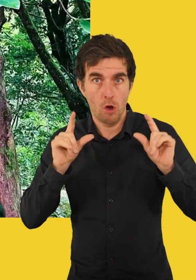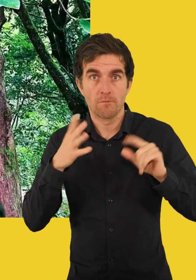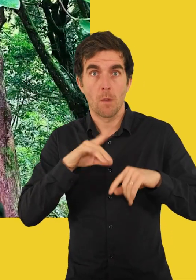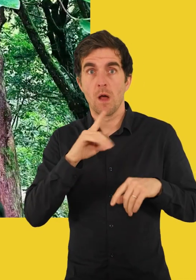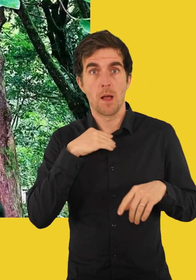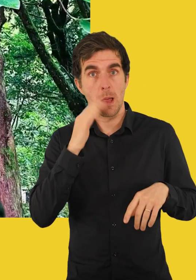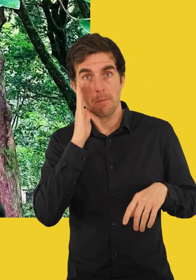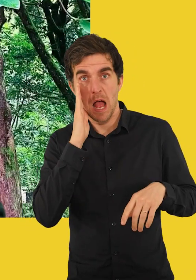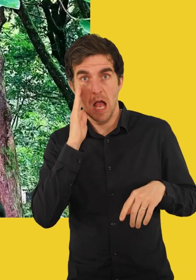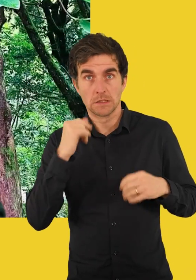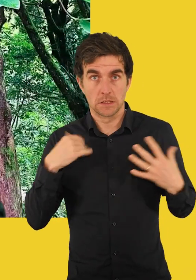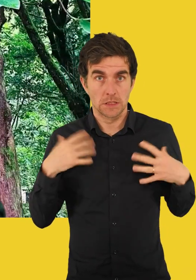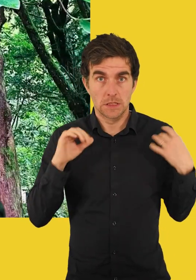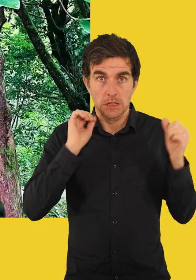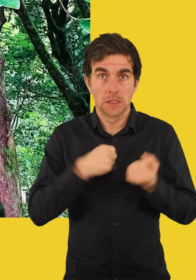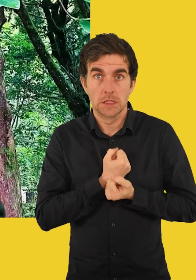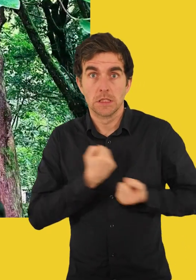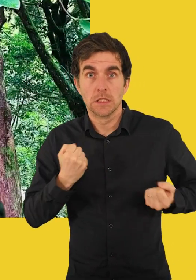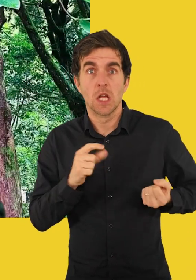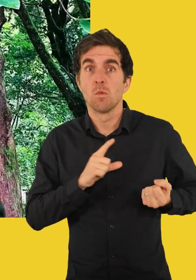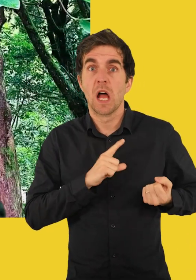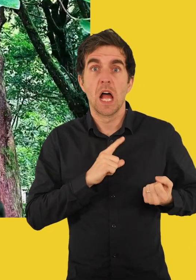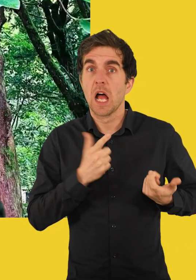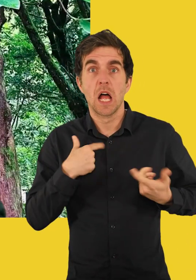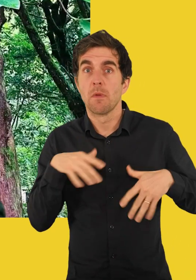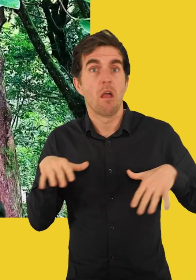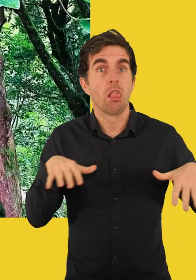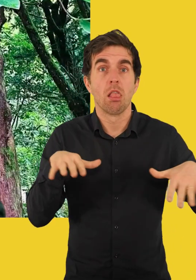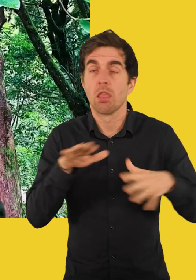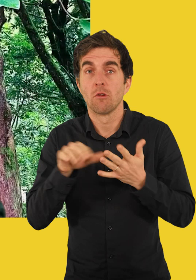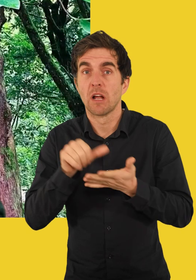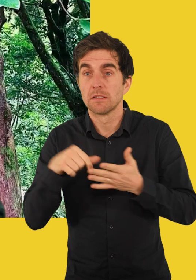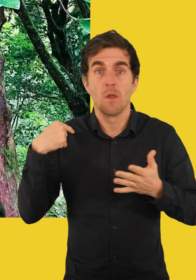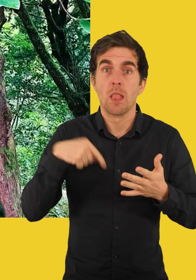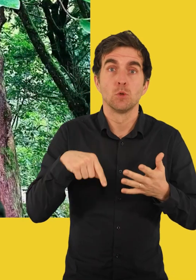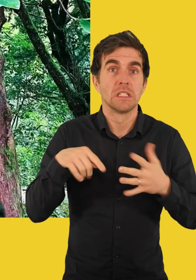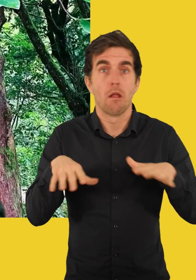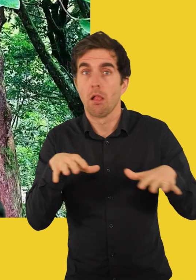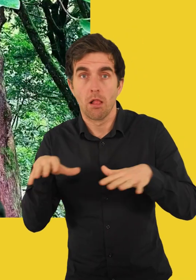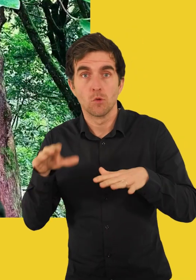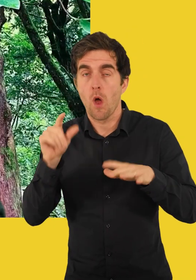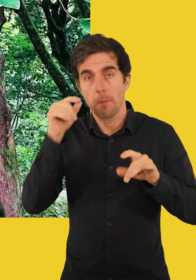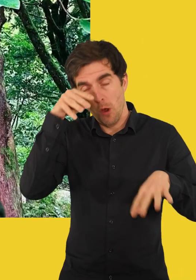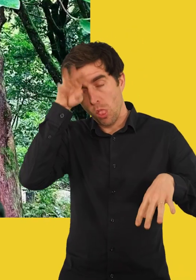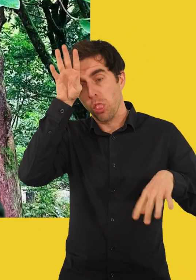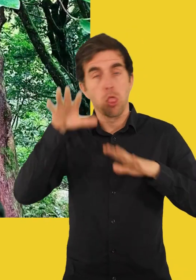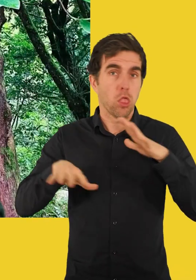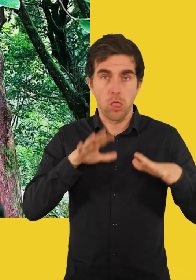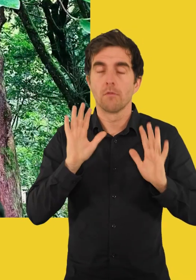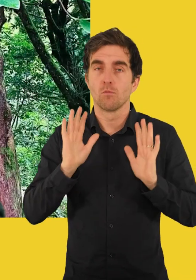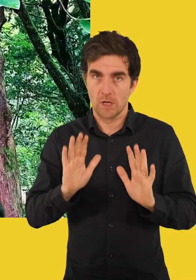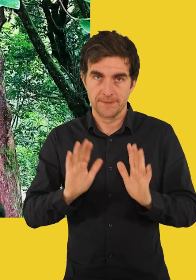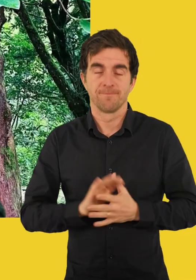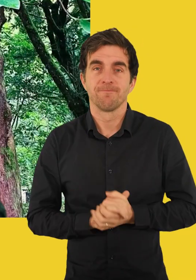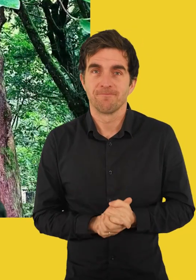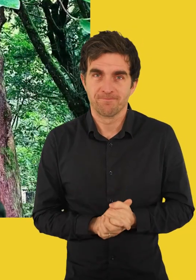bed in my dressing gown due to not pacing properly for the rest of this week. So I am flaring